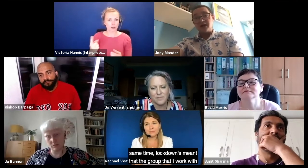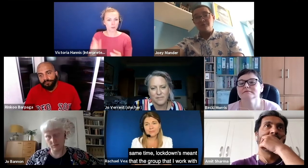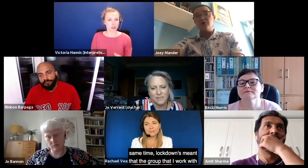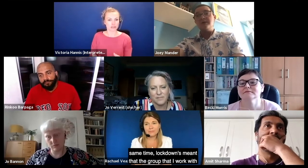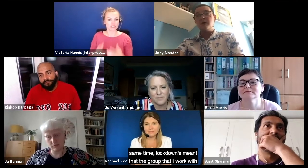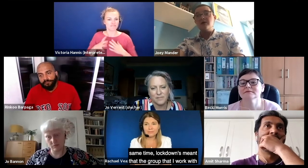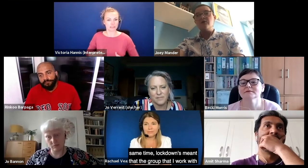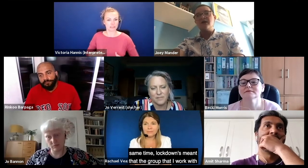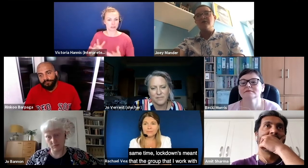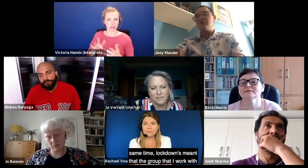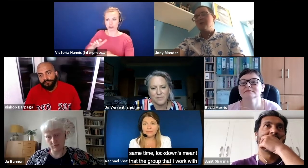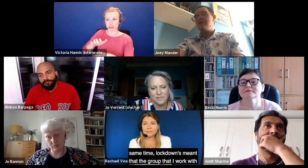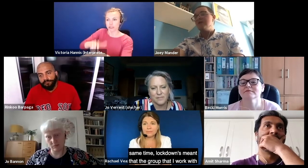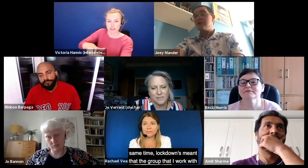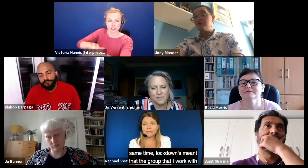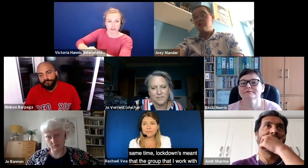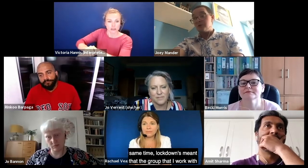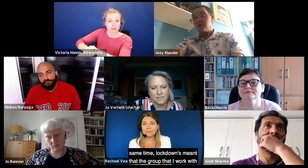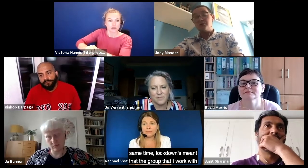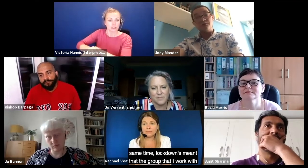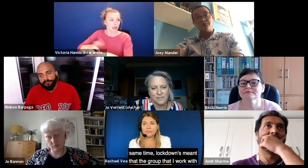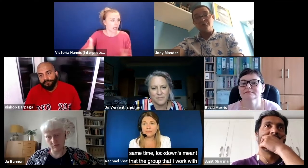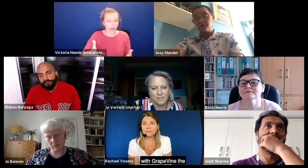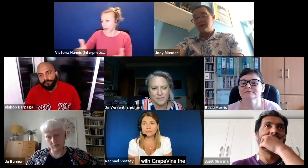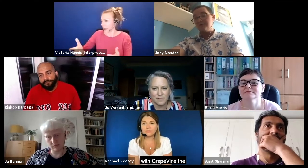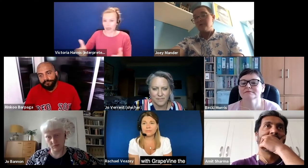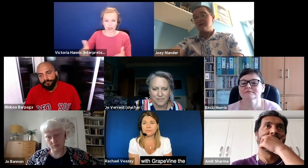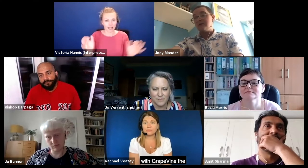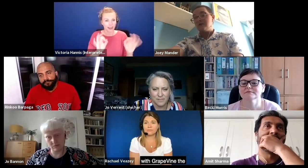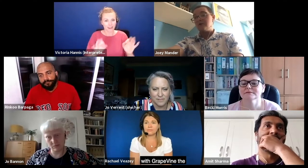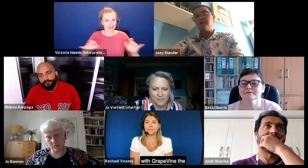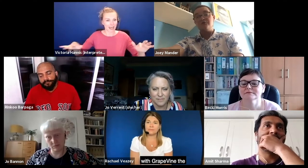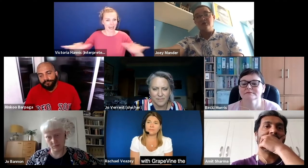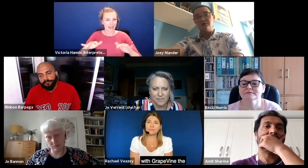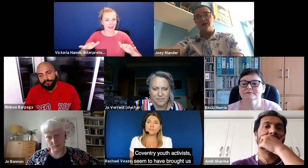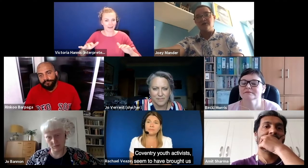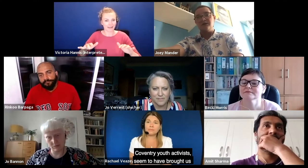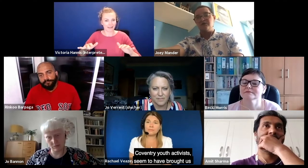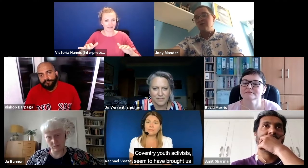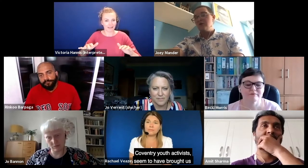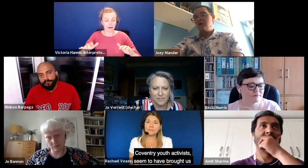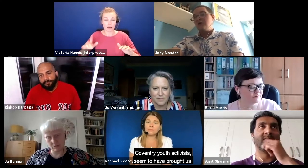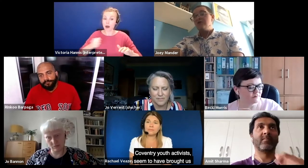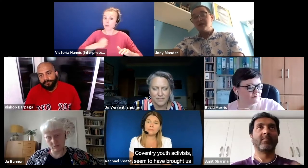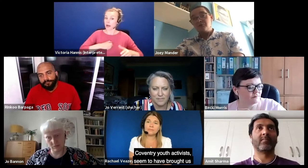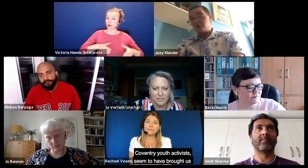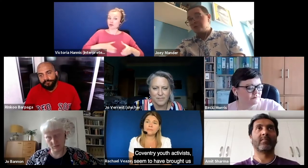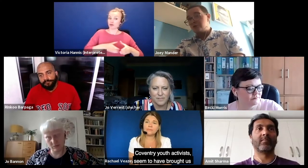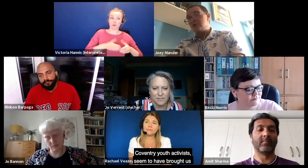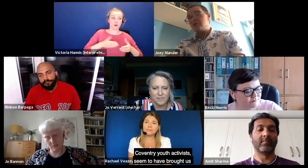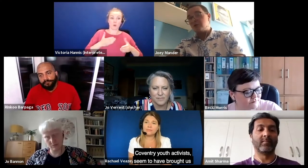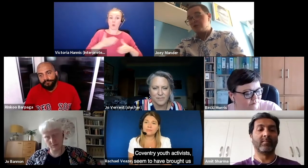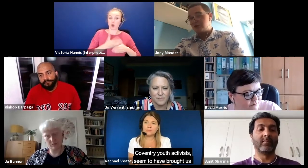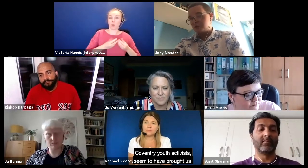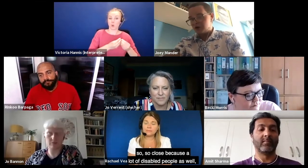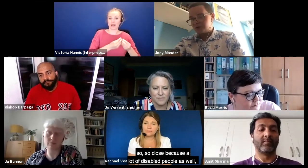at the same time, lockdown has meant that the group I work with Grapevine, the Coventry youth activists, seems to have brought